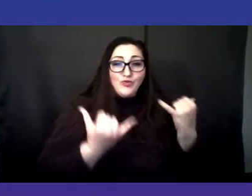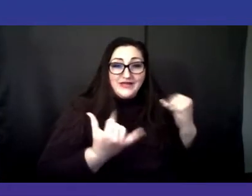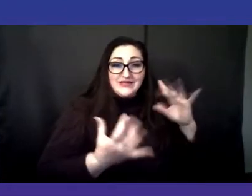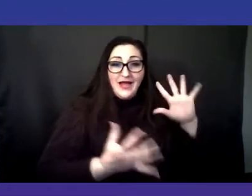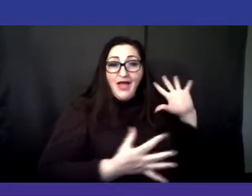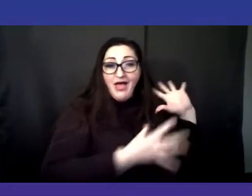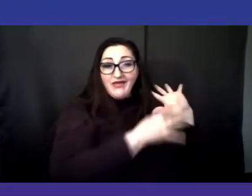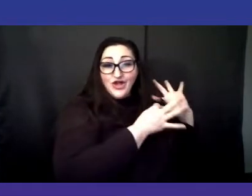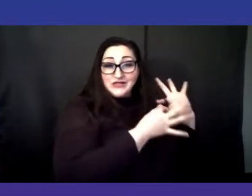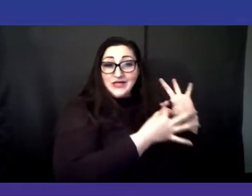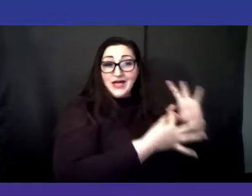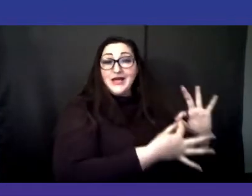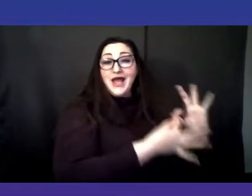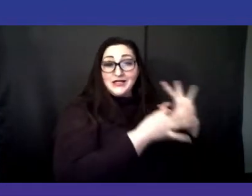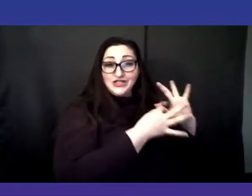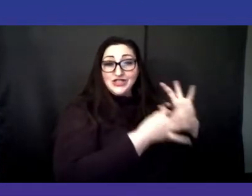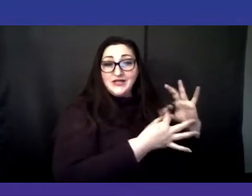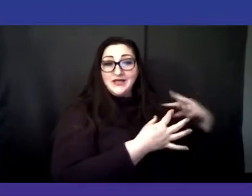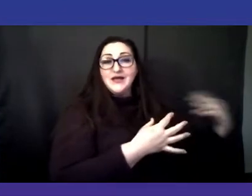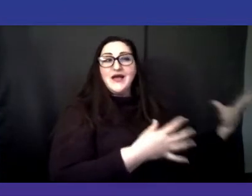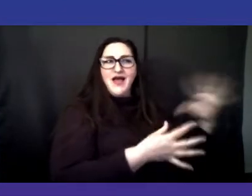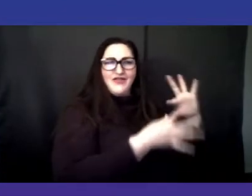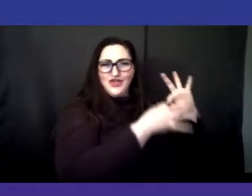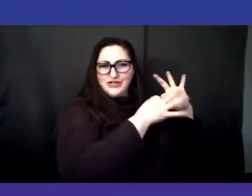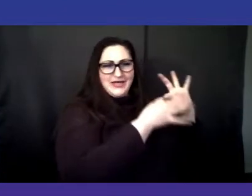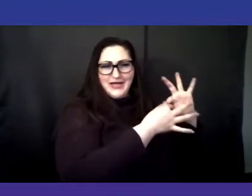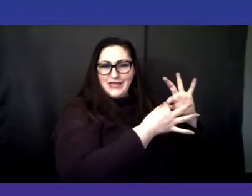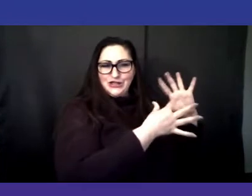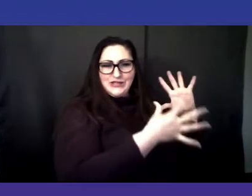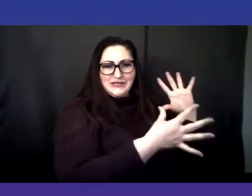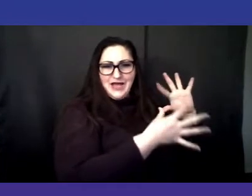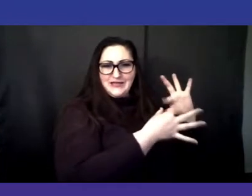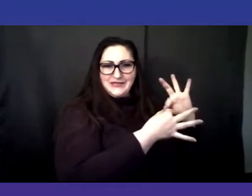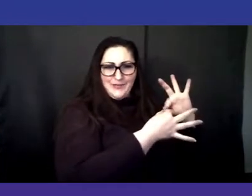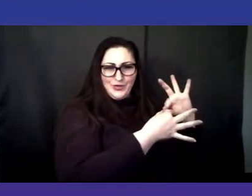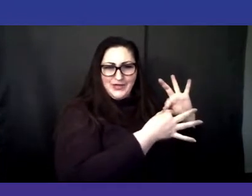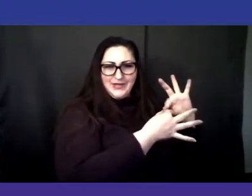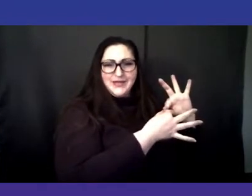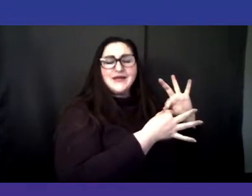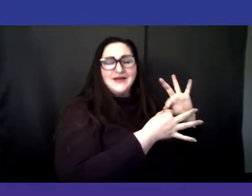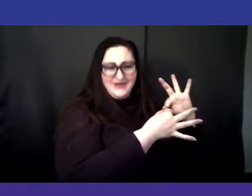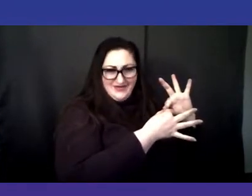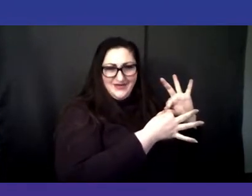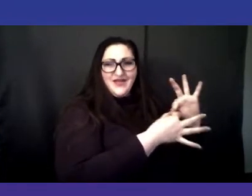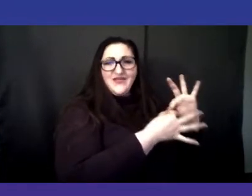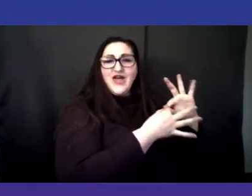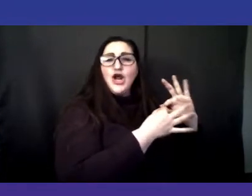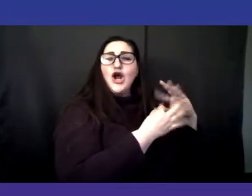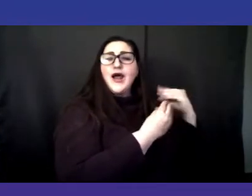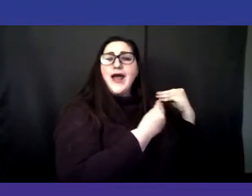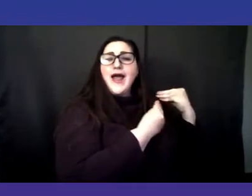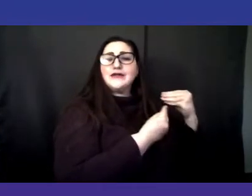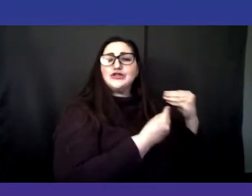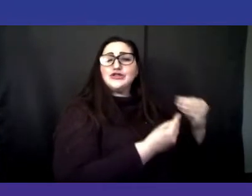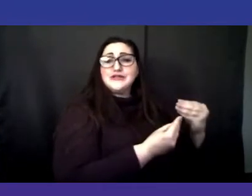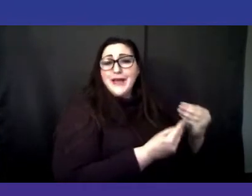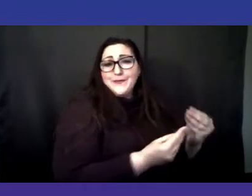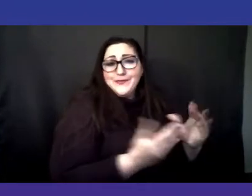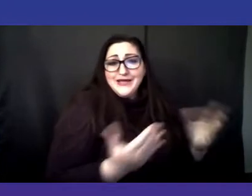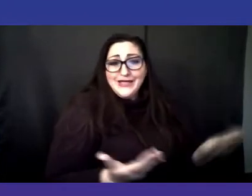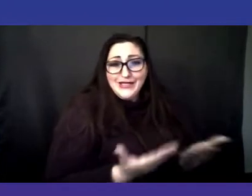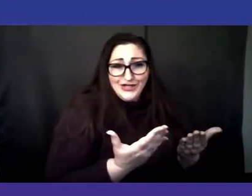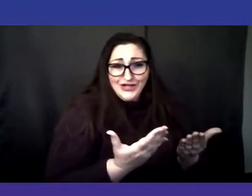so separate, that our ancestors can be with us at the party that Kevin